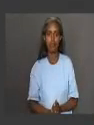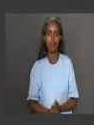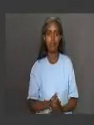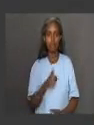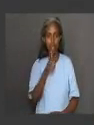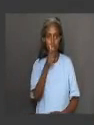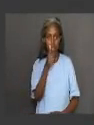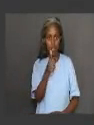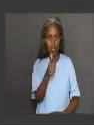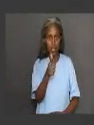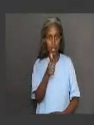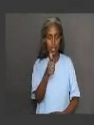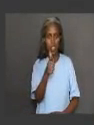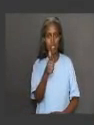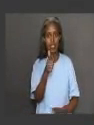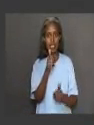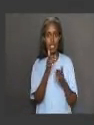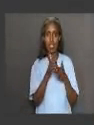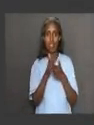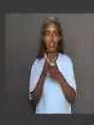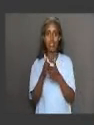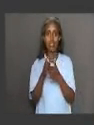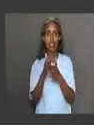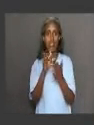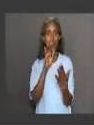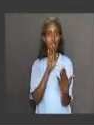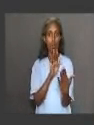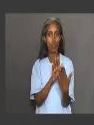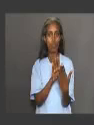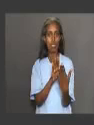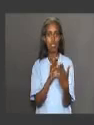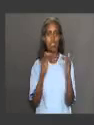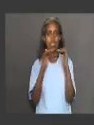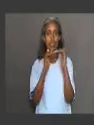A, the leading coefficient, equals 2.